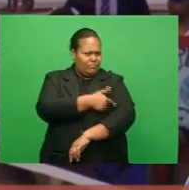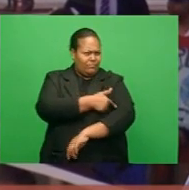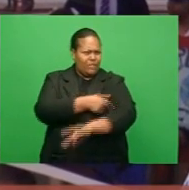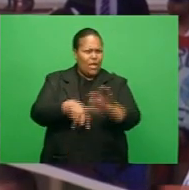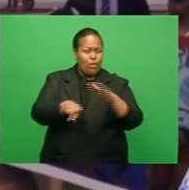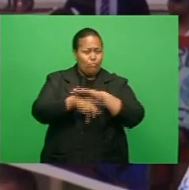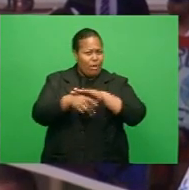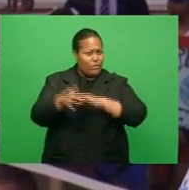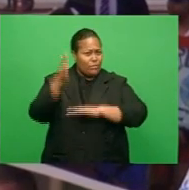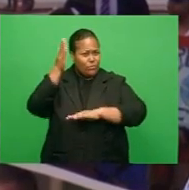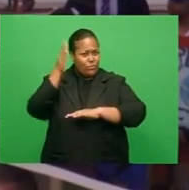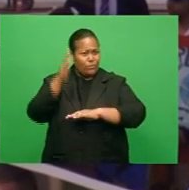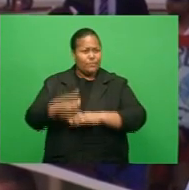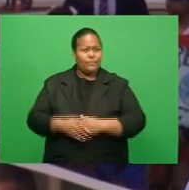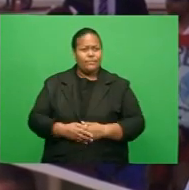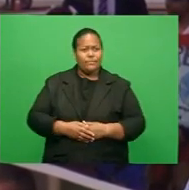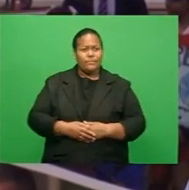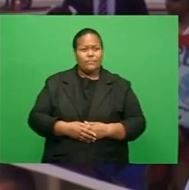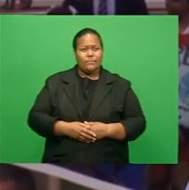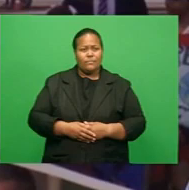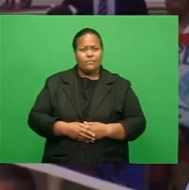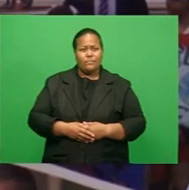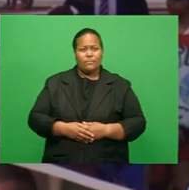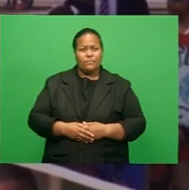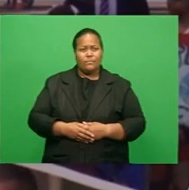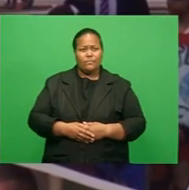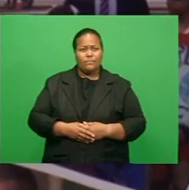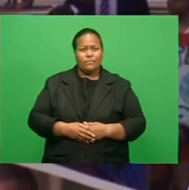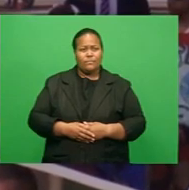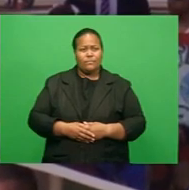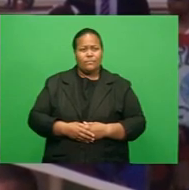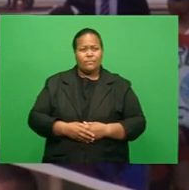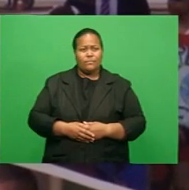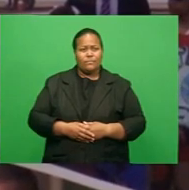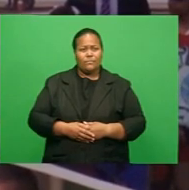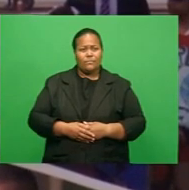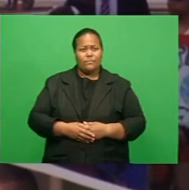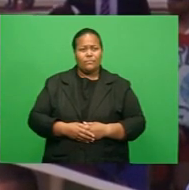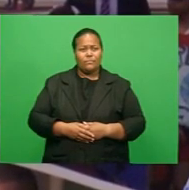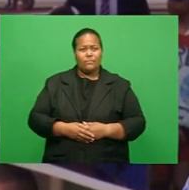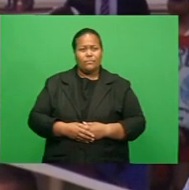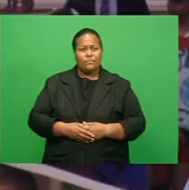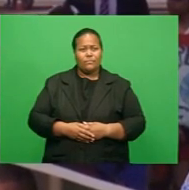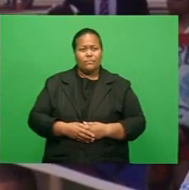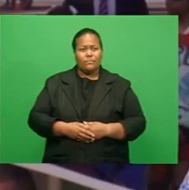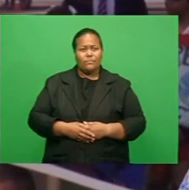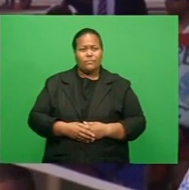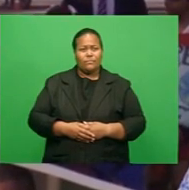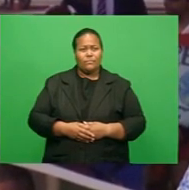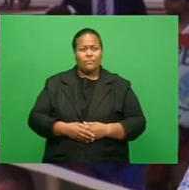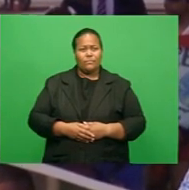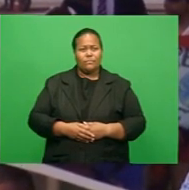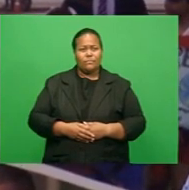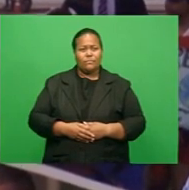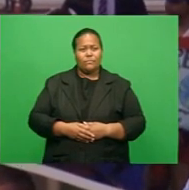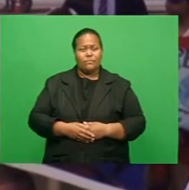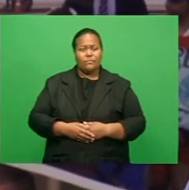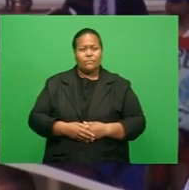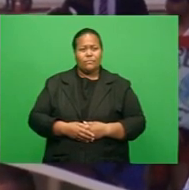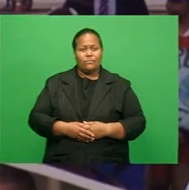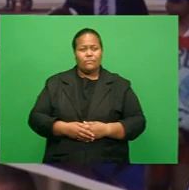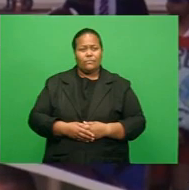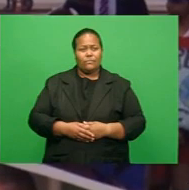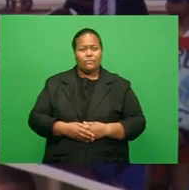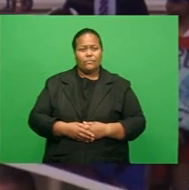for the strengthening of our democratic institutions, to enhancing food security, the